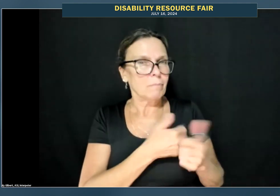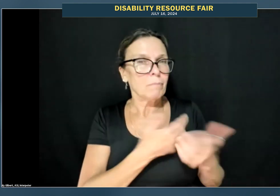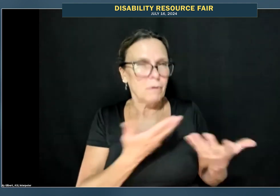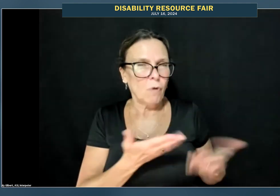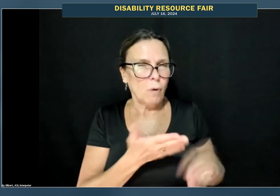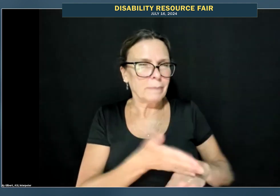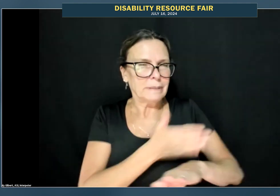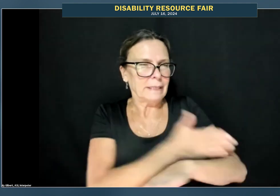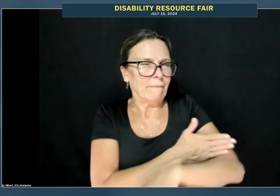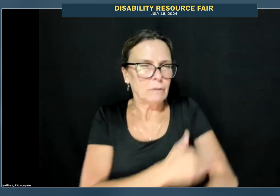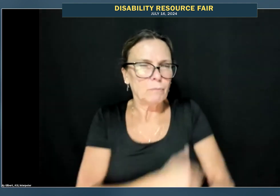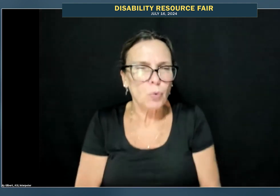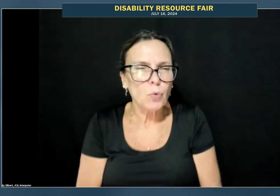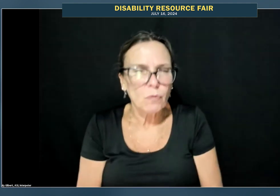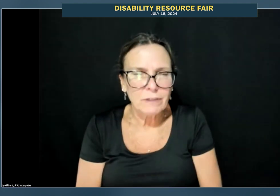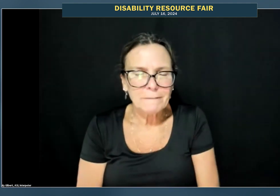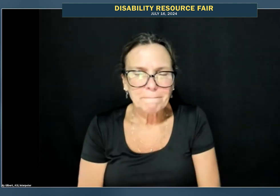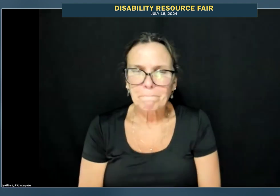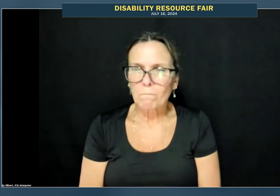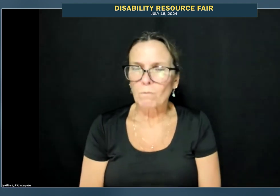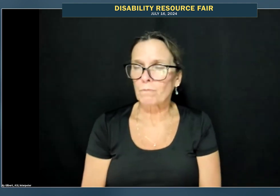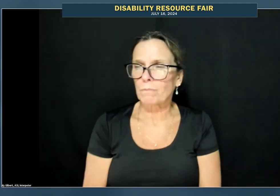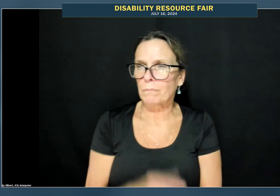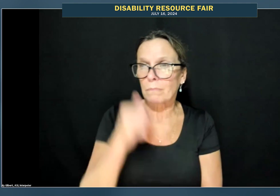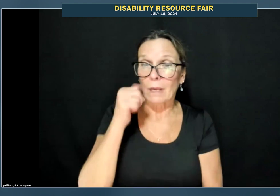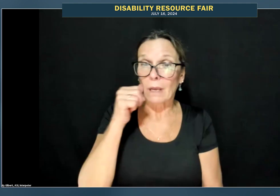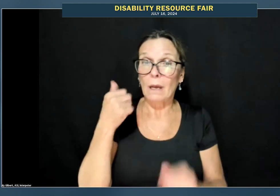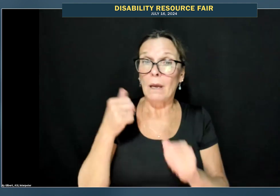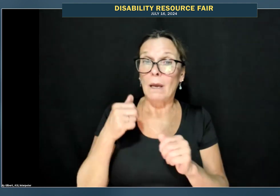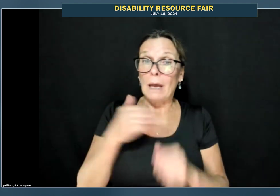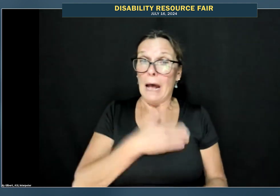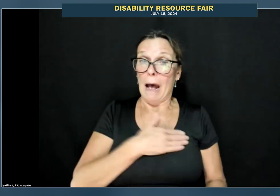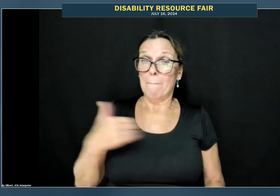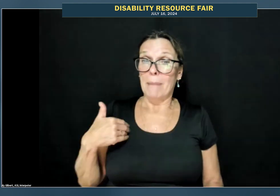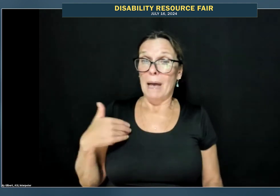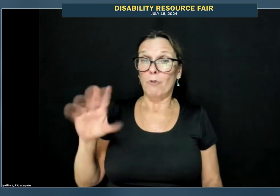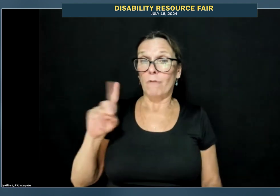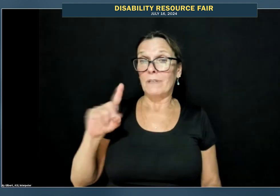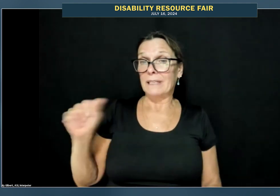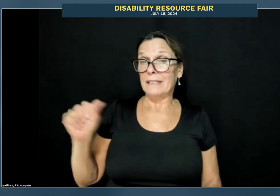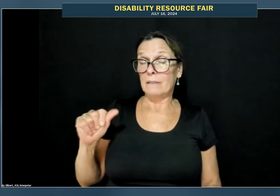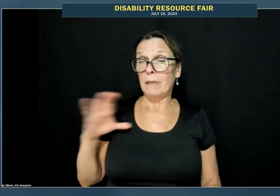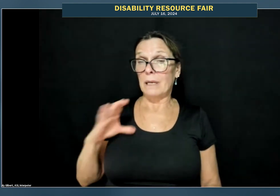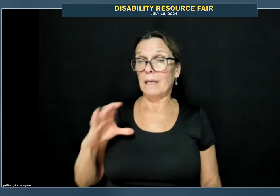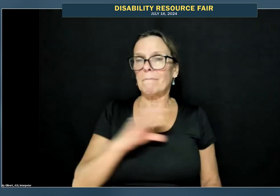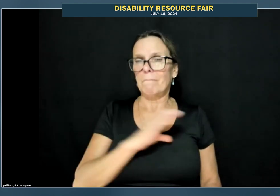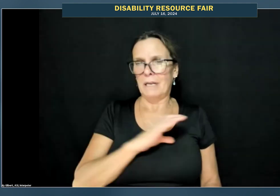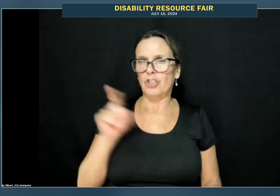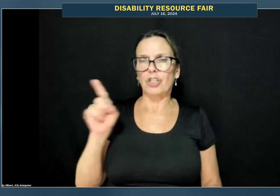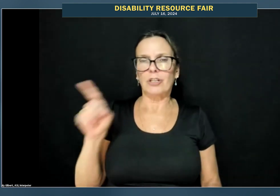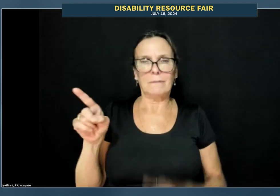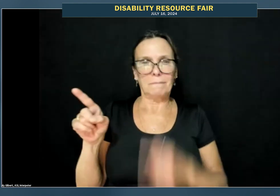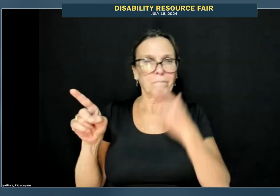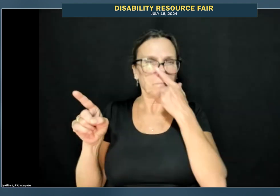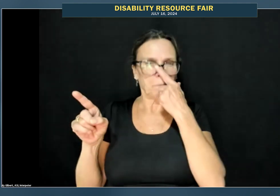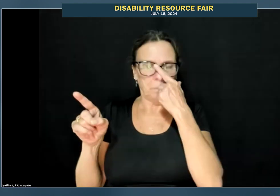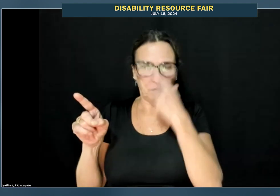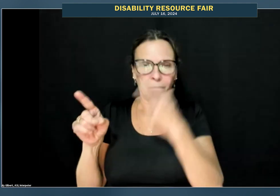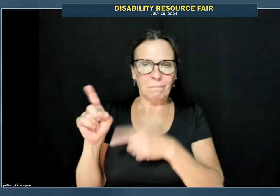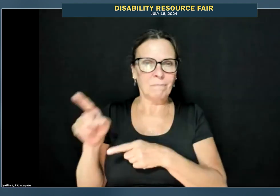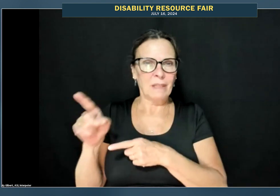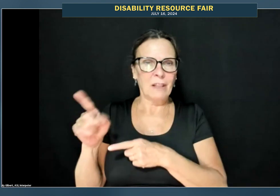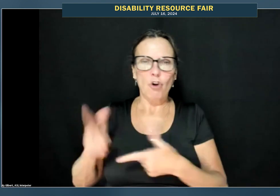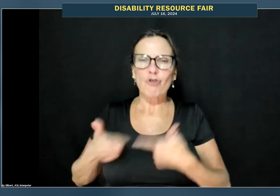improved. And a member of the Disability Commission is probably the person whose life story reflects this,